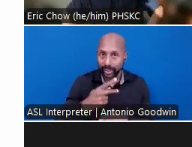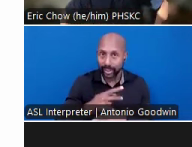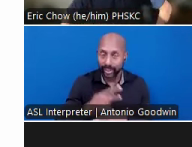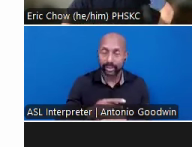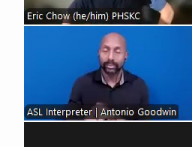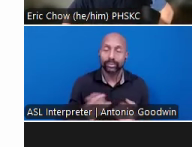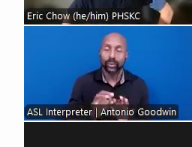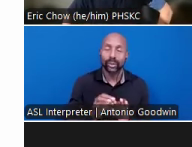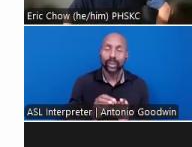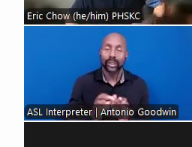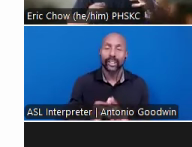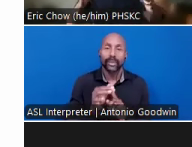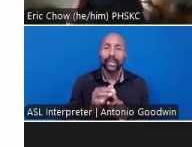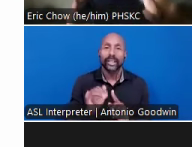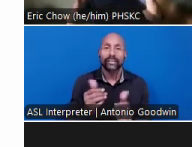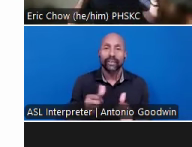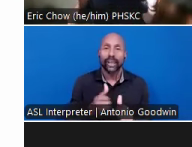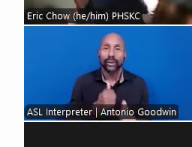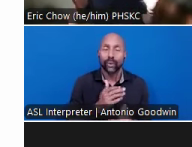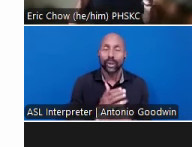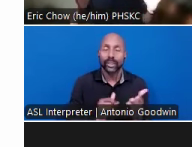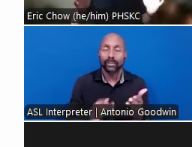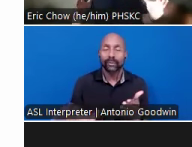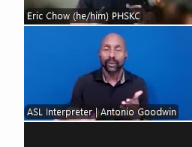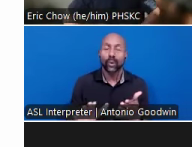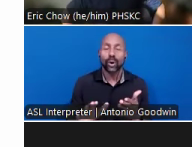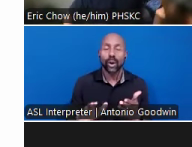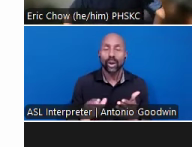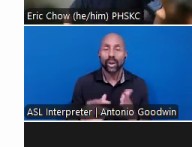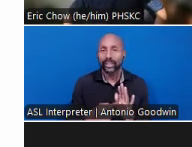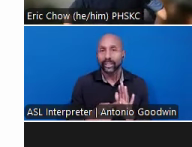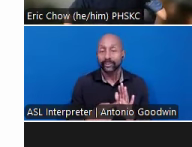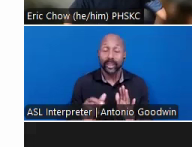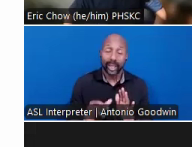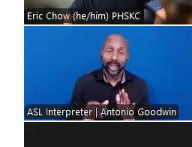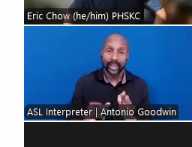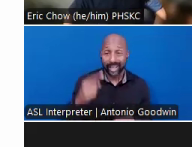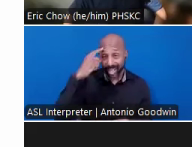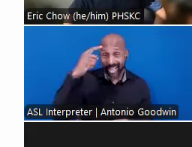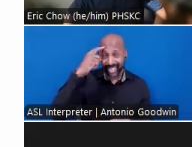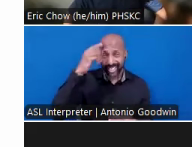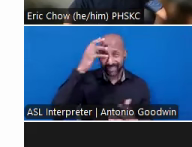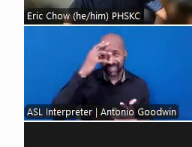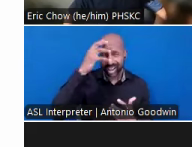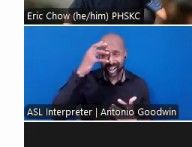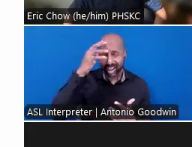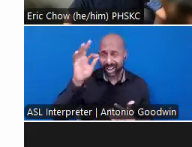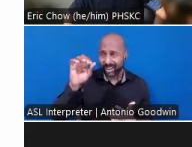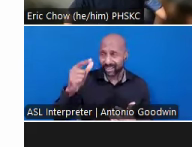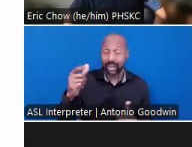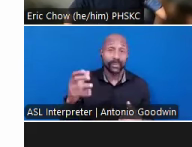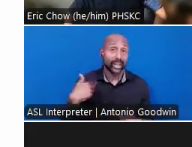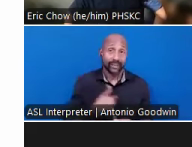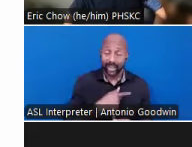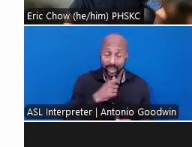the complications that you were saying. The cognitive fog is a huge issue. Many of us who have had infections know what that's like, and we